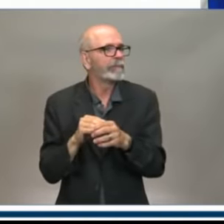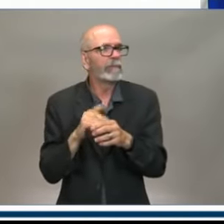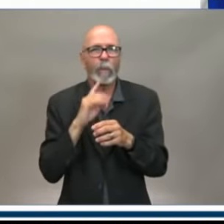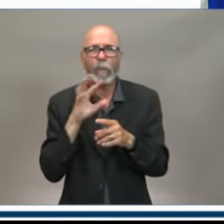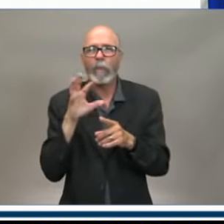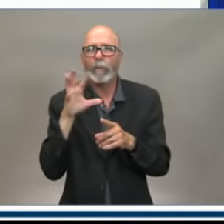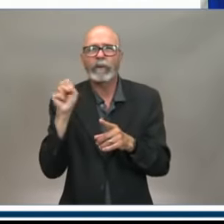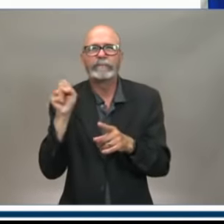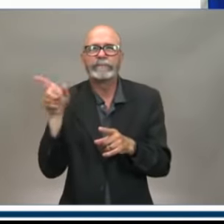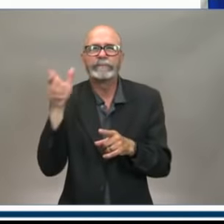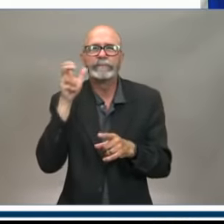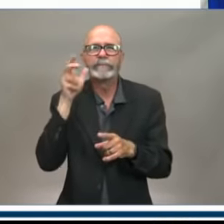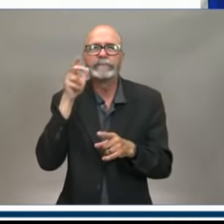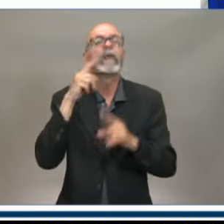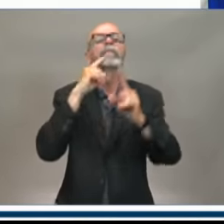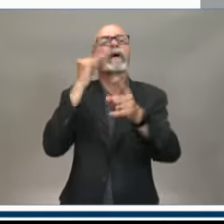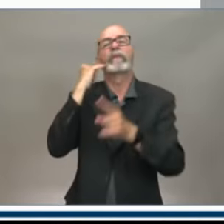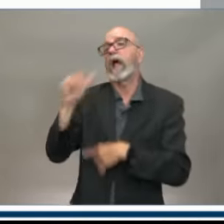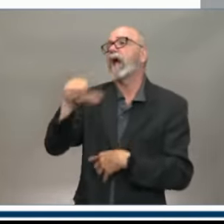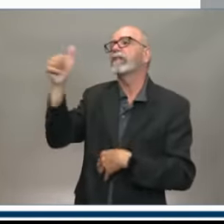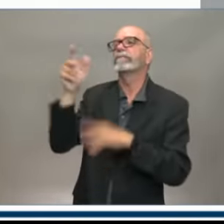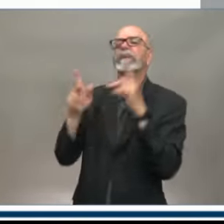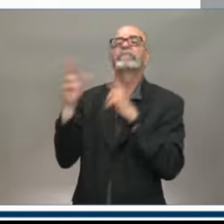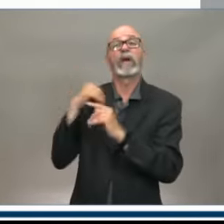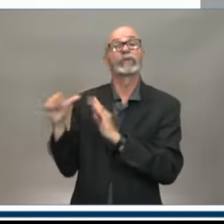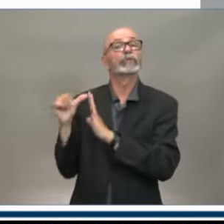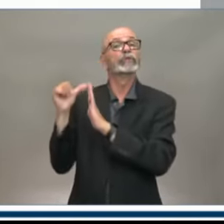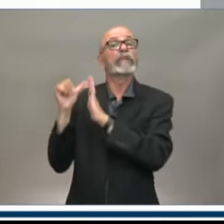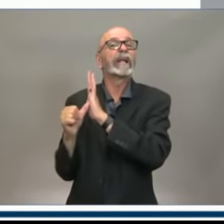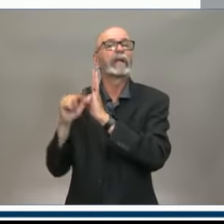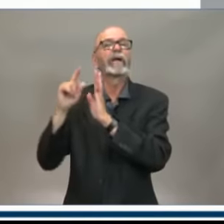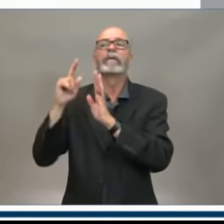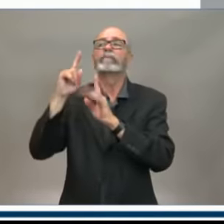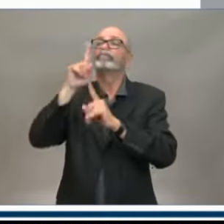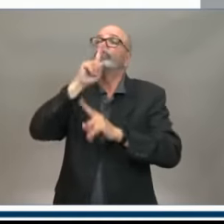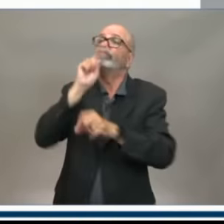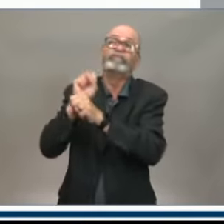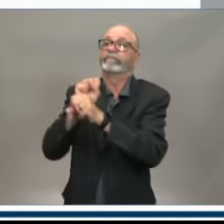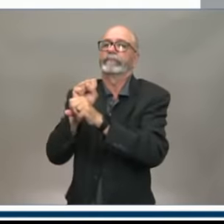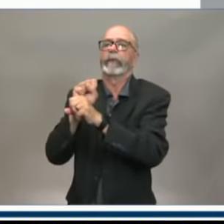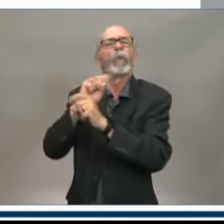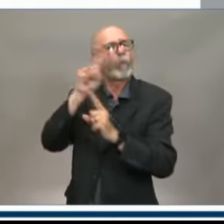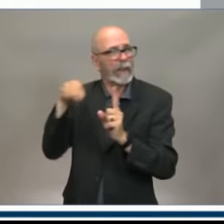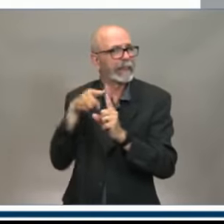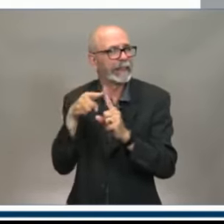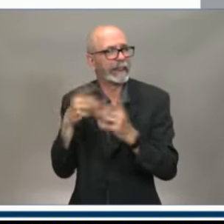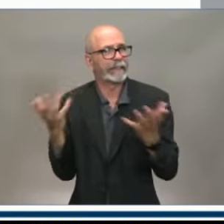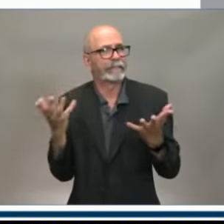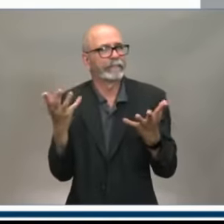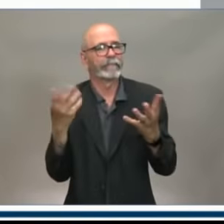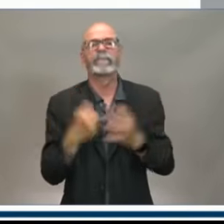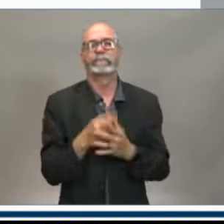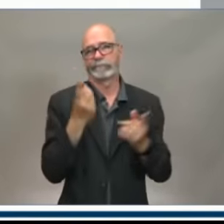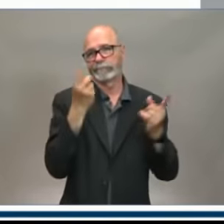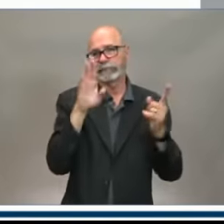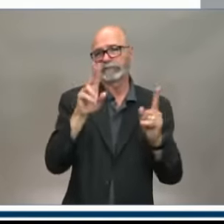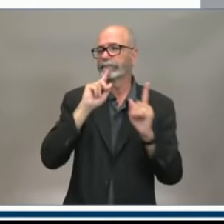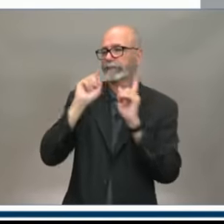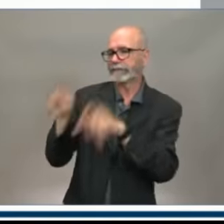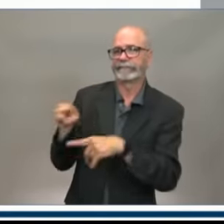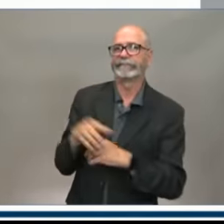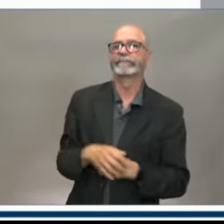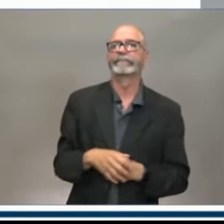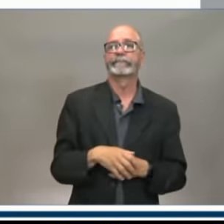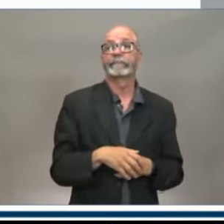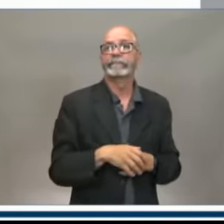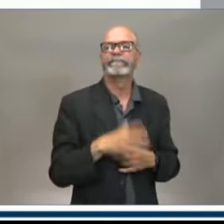resume? So there is an active plan. Like everything, we need to start somewhere and continue to expand on that. The logical place to start